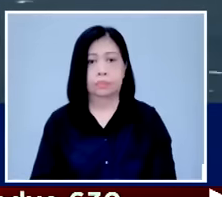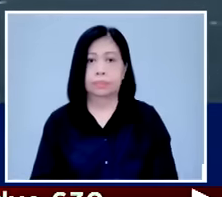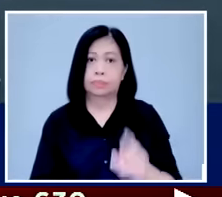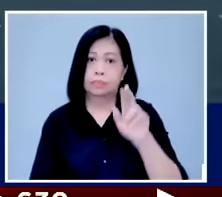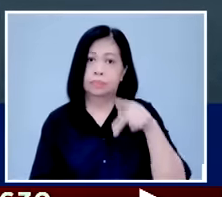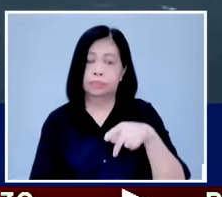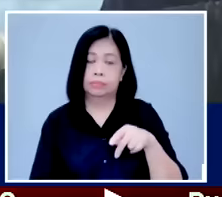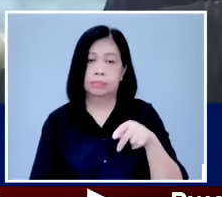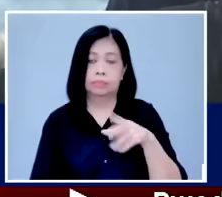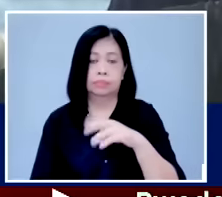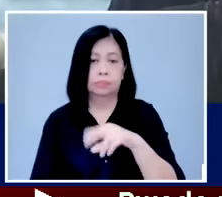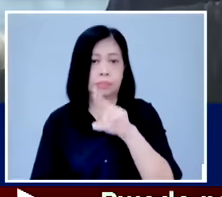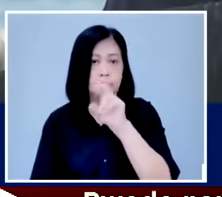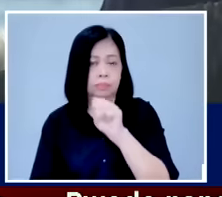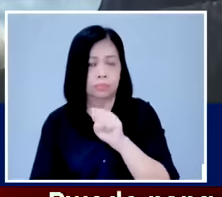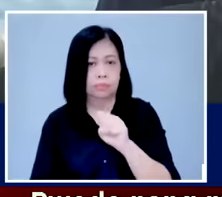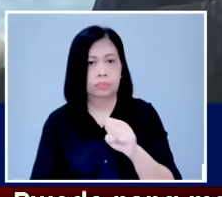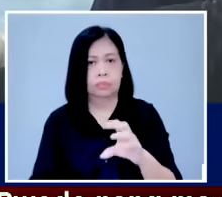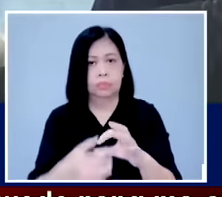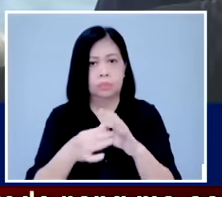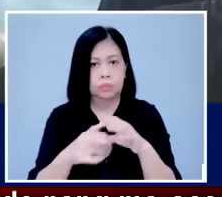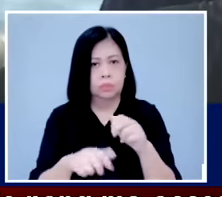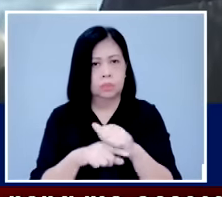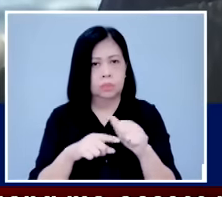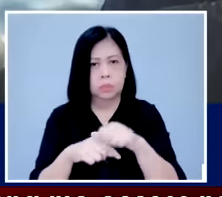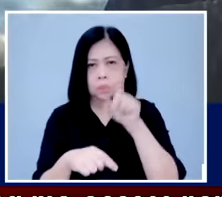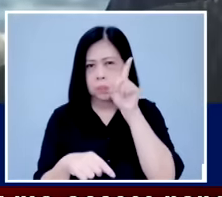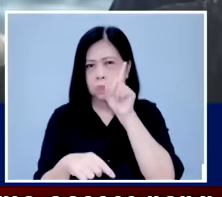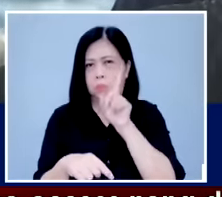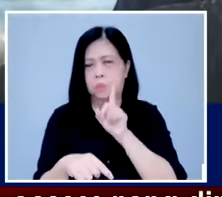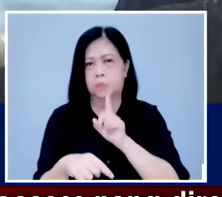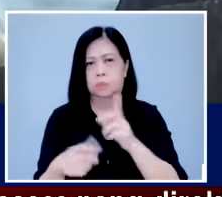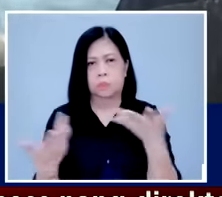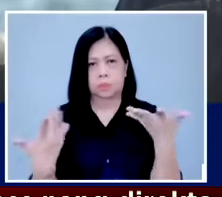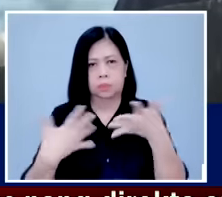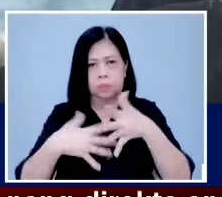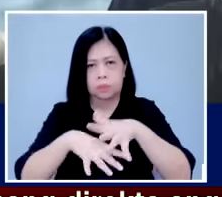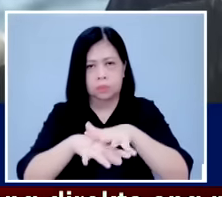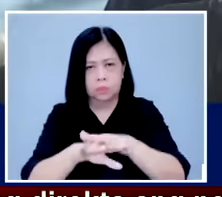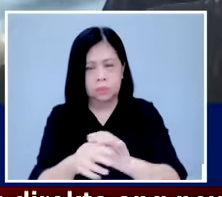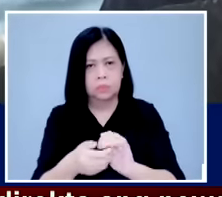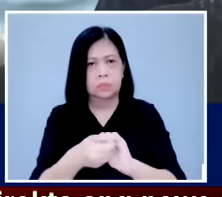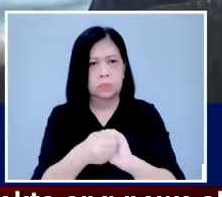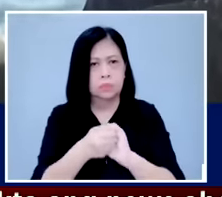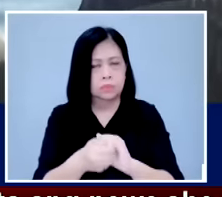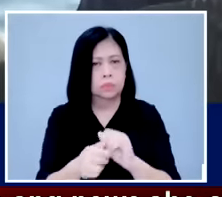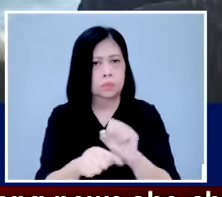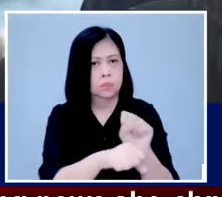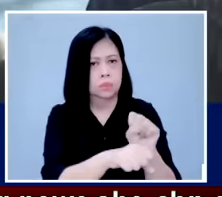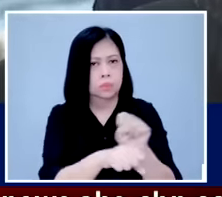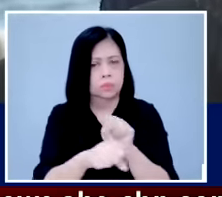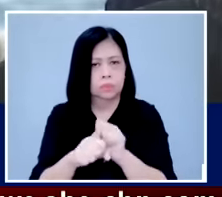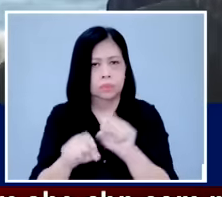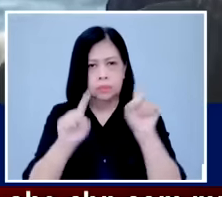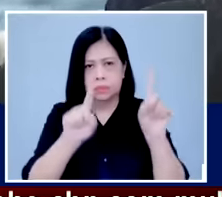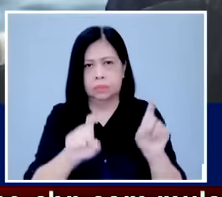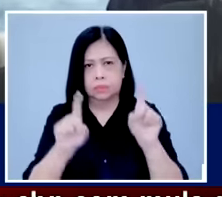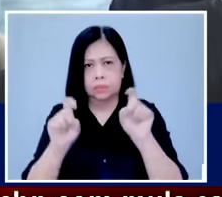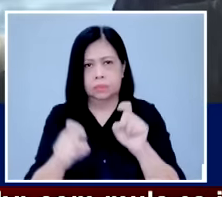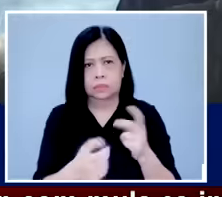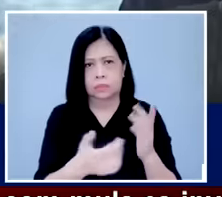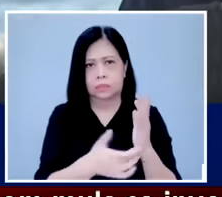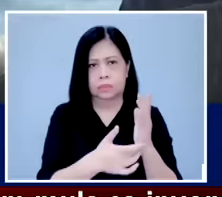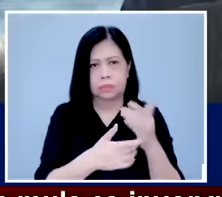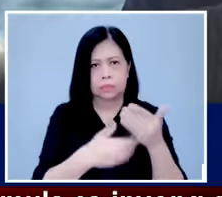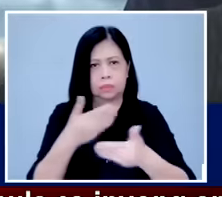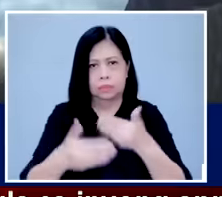joint exercise wants to ensure seamless integration of capabilities, at the same time testing our techniques, tactics, and